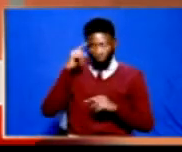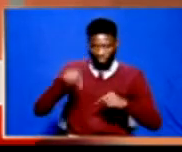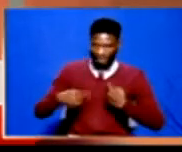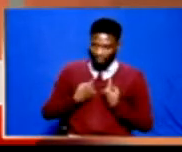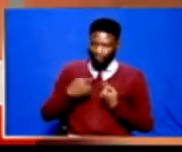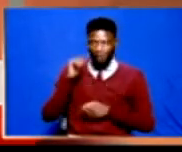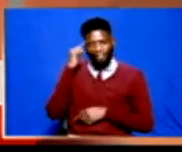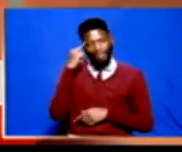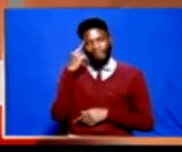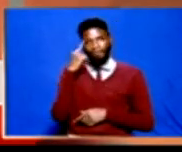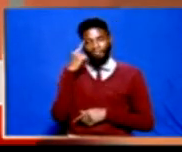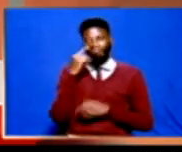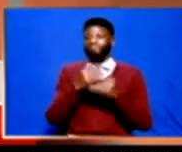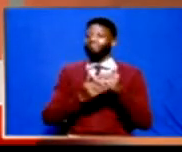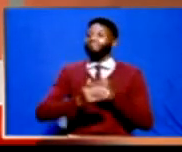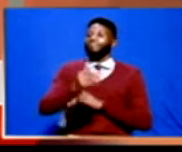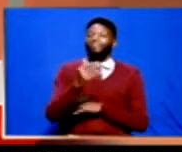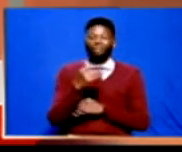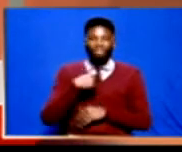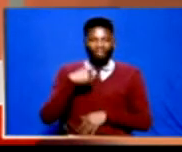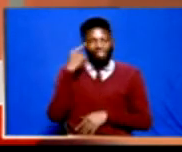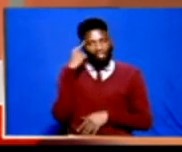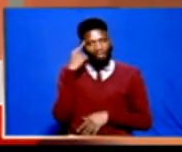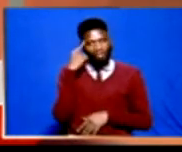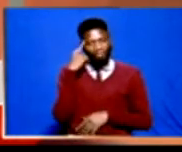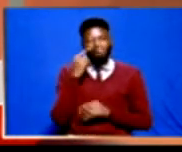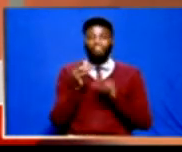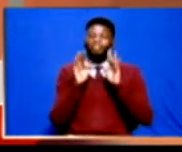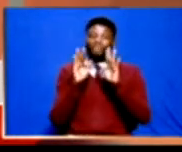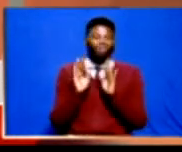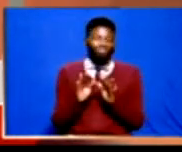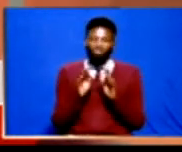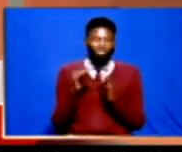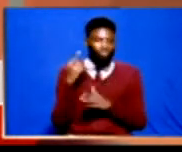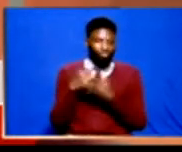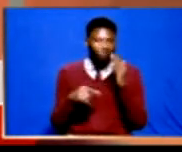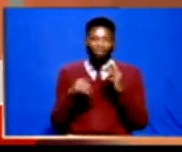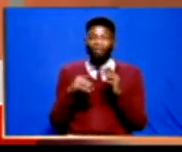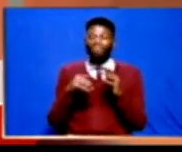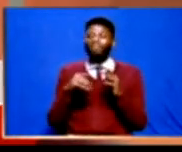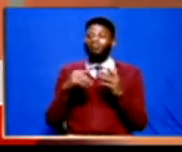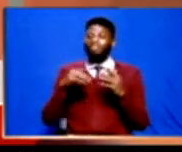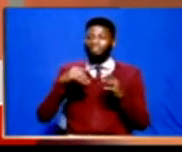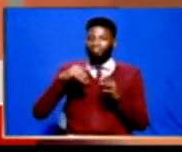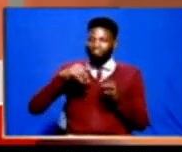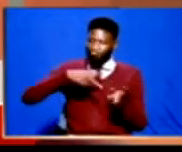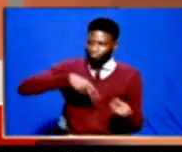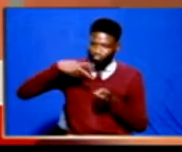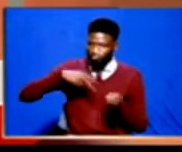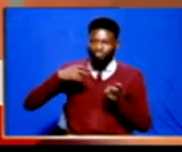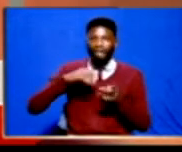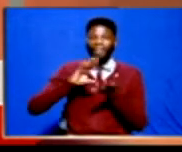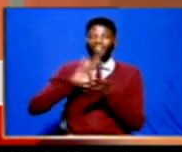for going forward, I think it's important that mining investors, mining business owners can be able